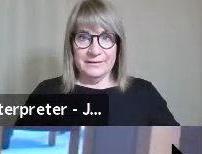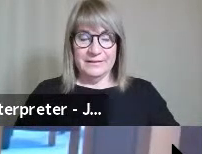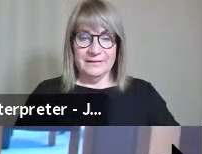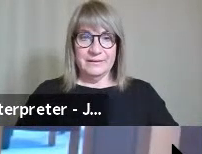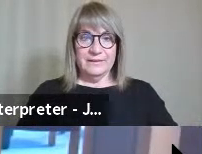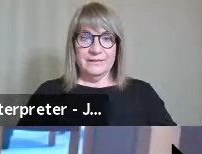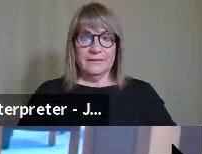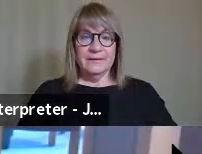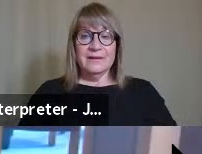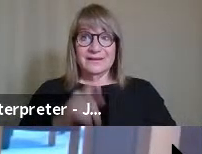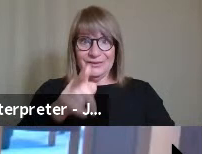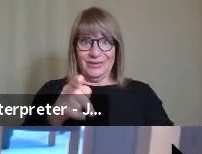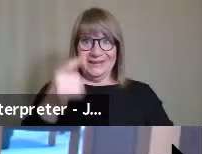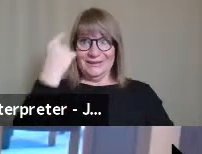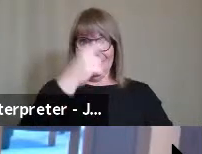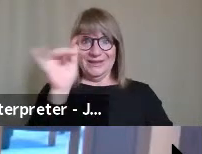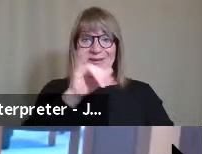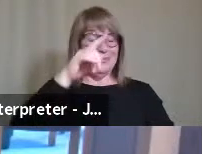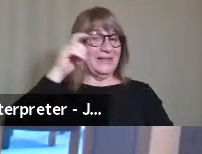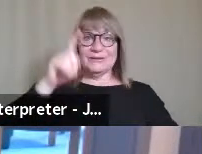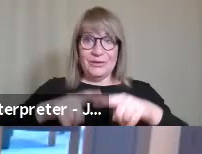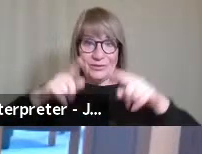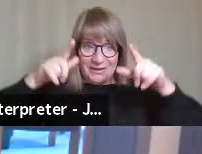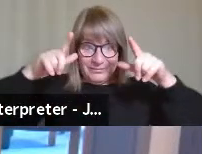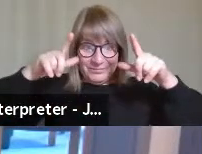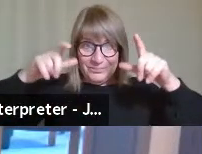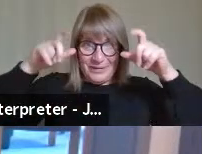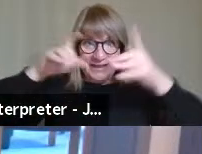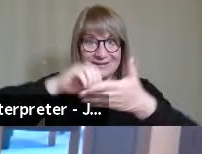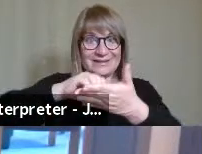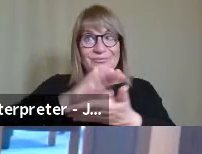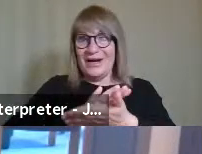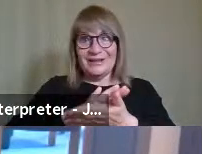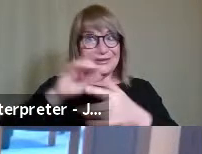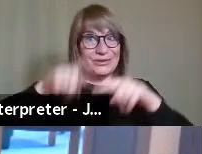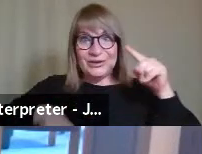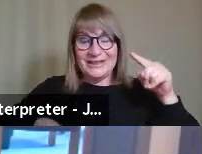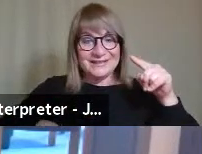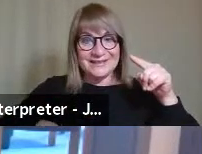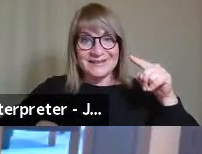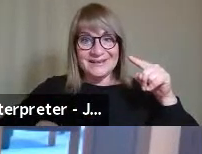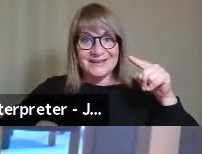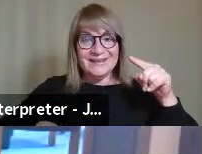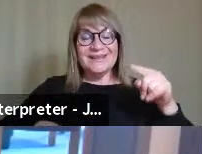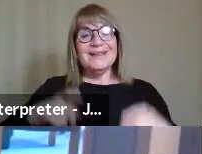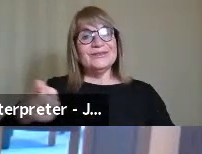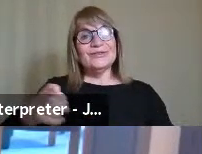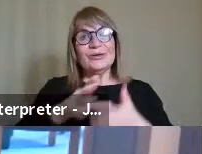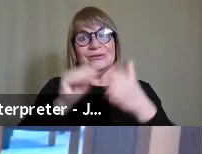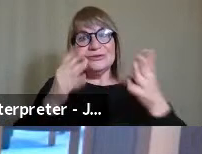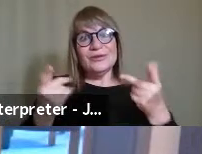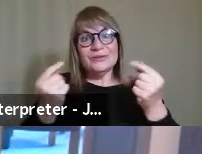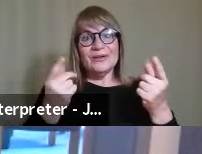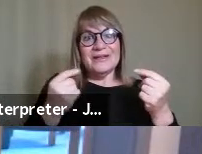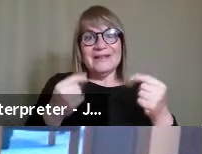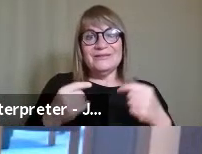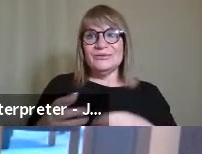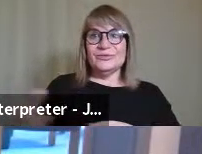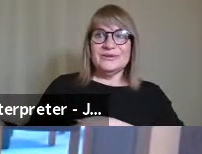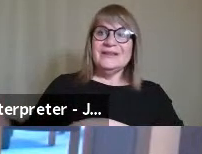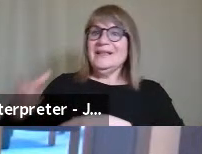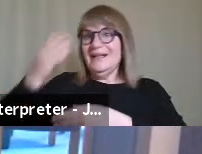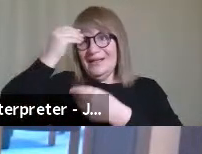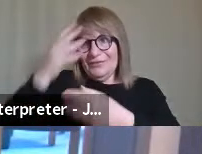actually take images of the records the students actually entered the information from the records into our computer